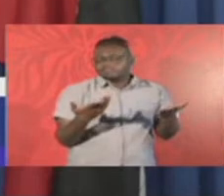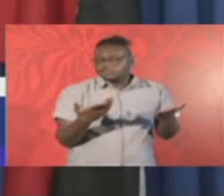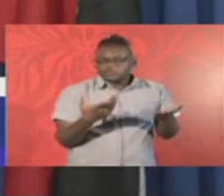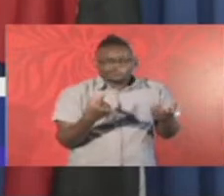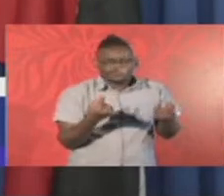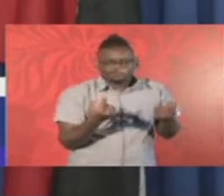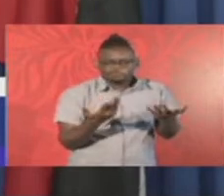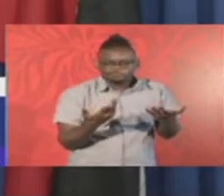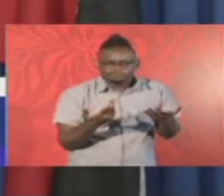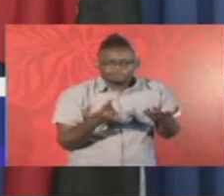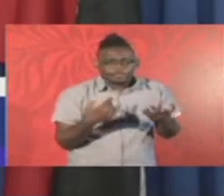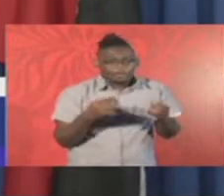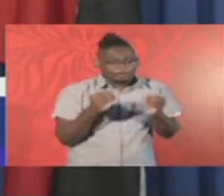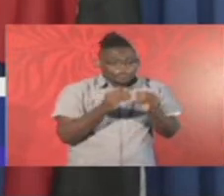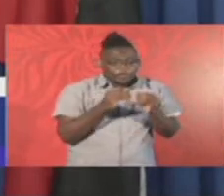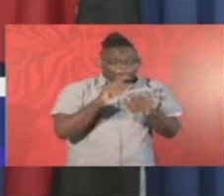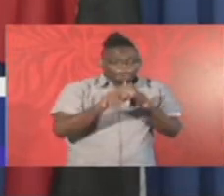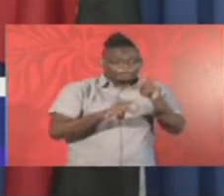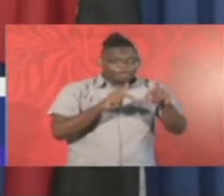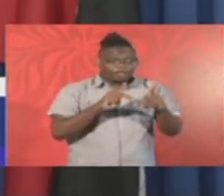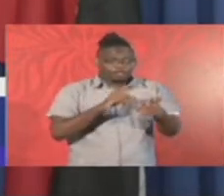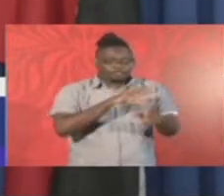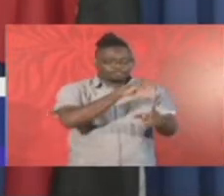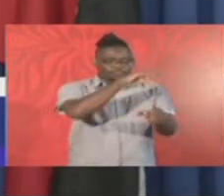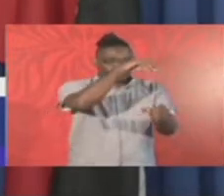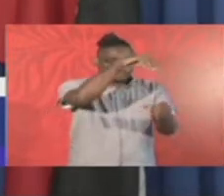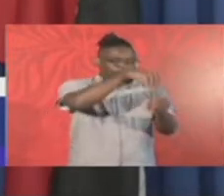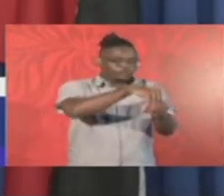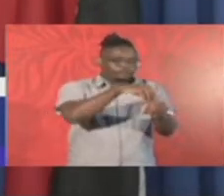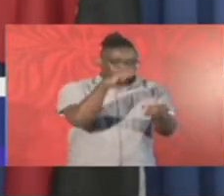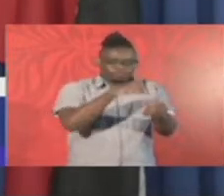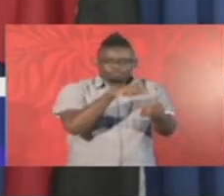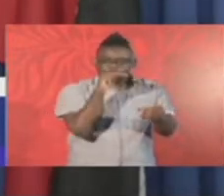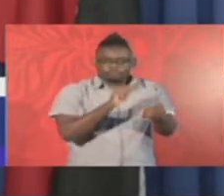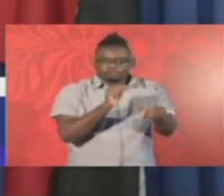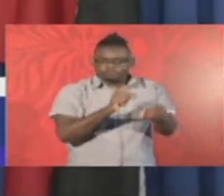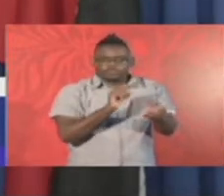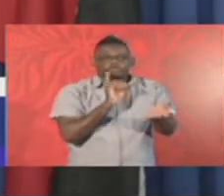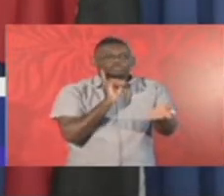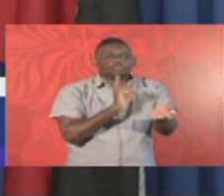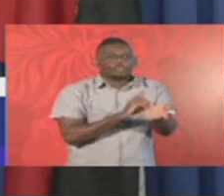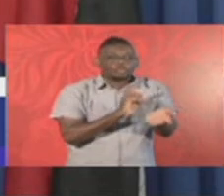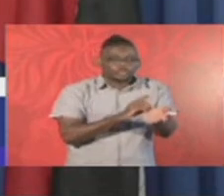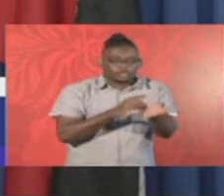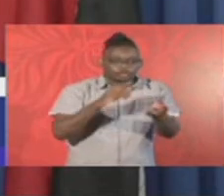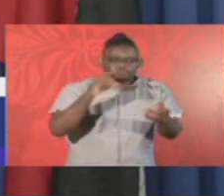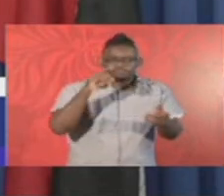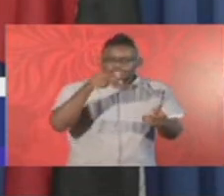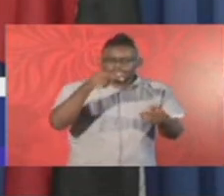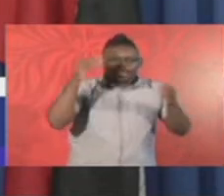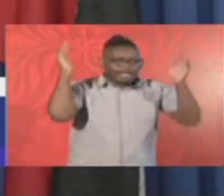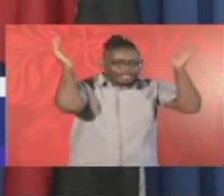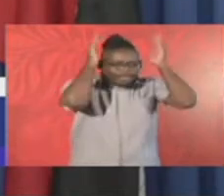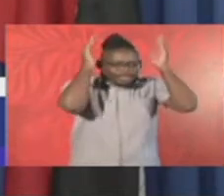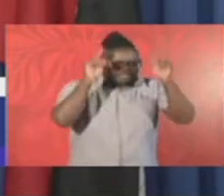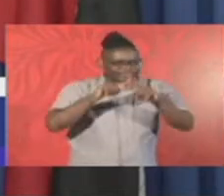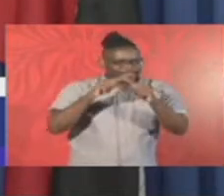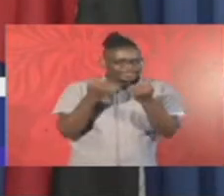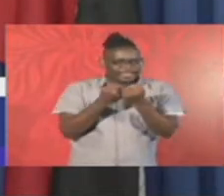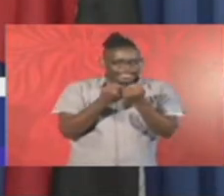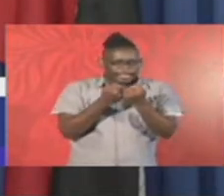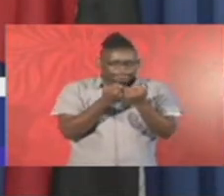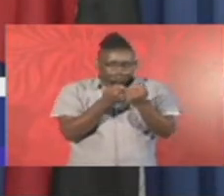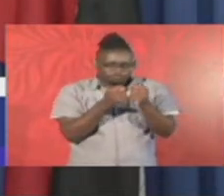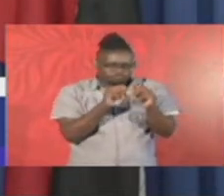and are getting involved. And Dr. Hines and his team, they are looking at this very closely, but we wouldn't get a clear